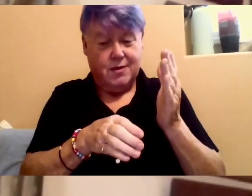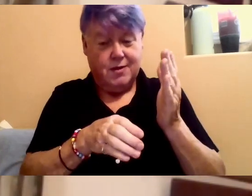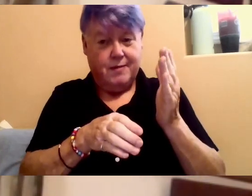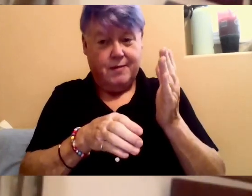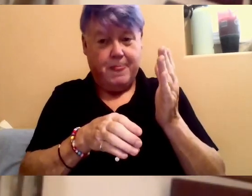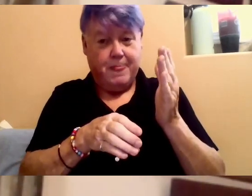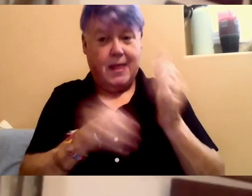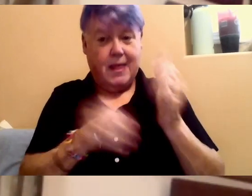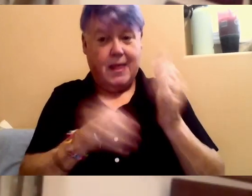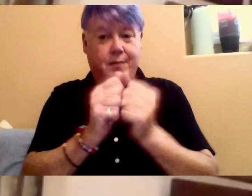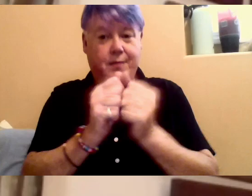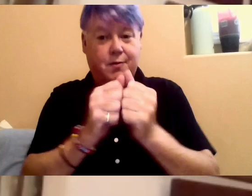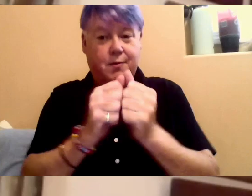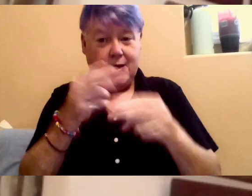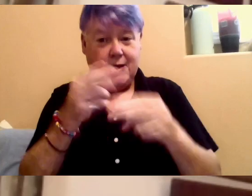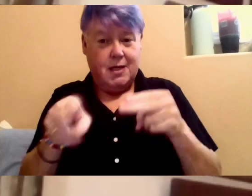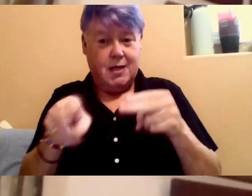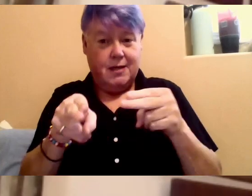with the knives,